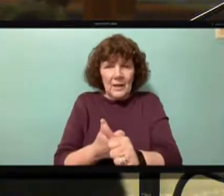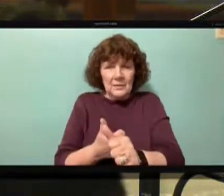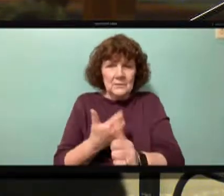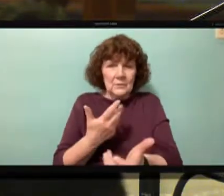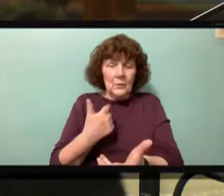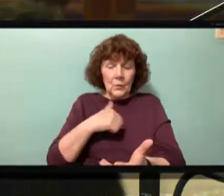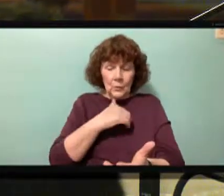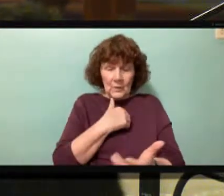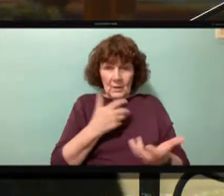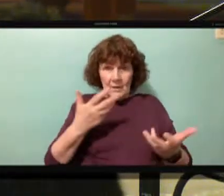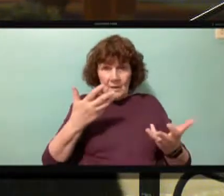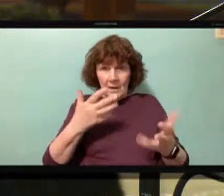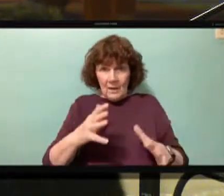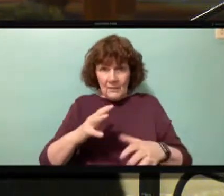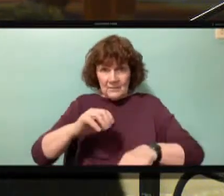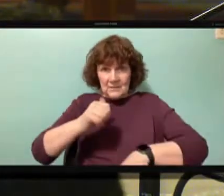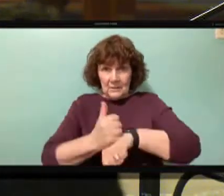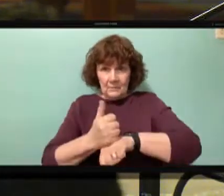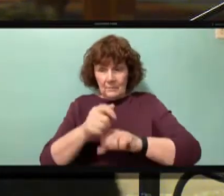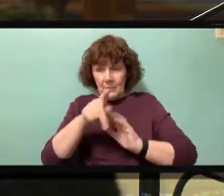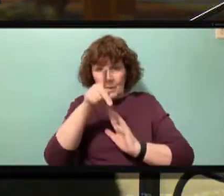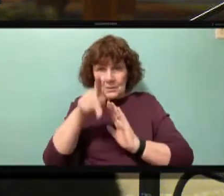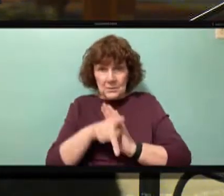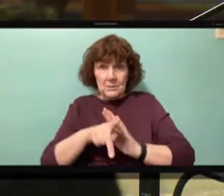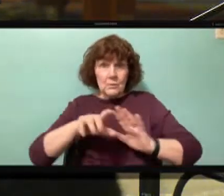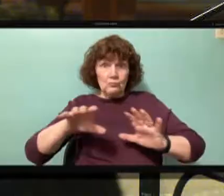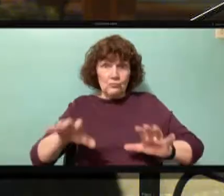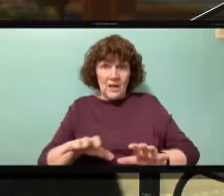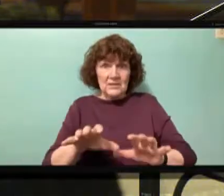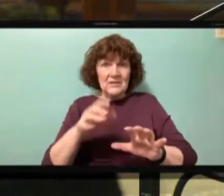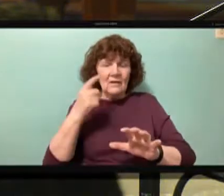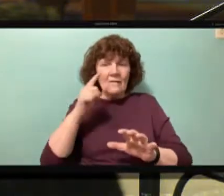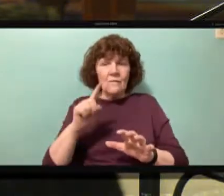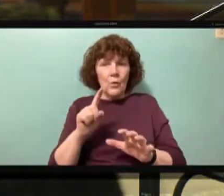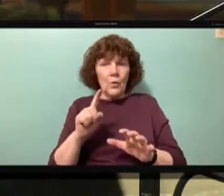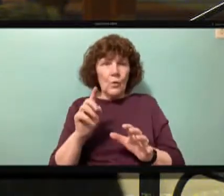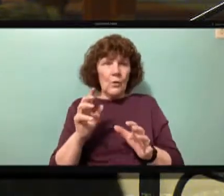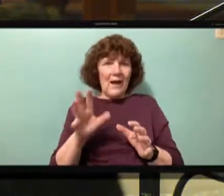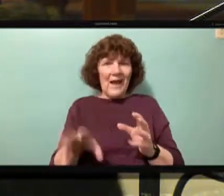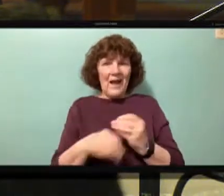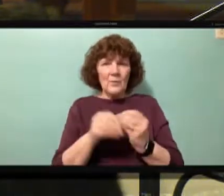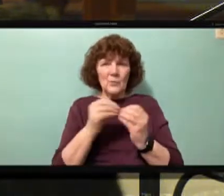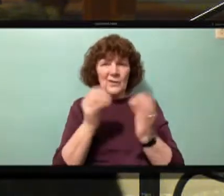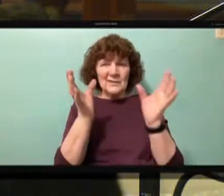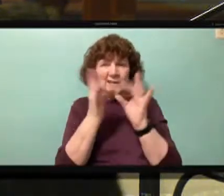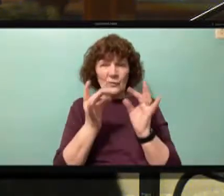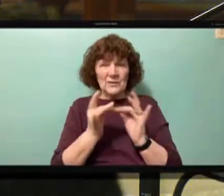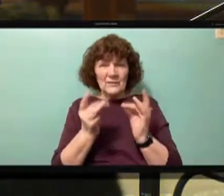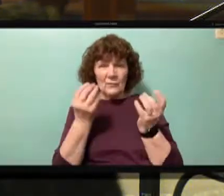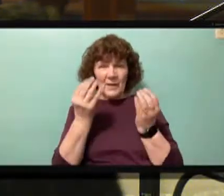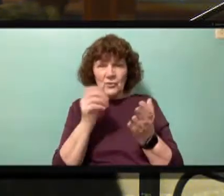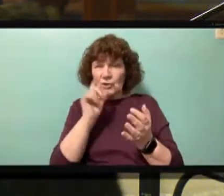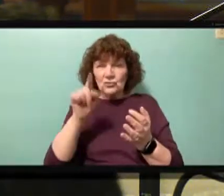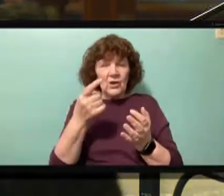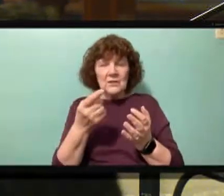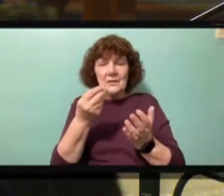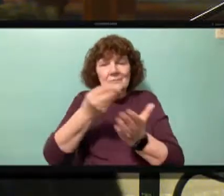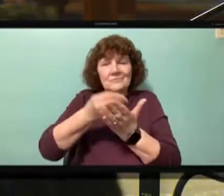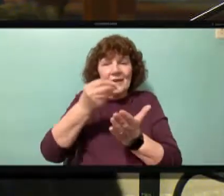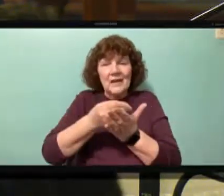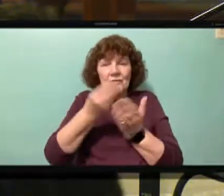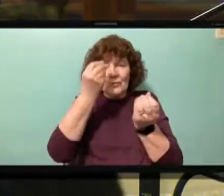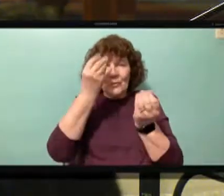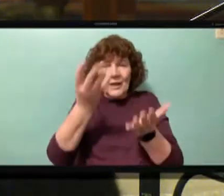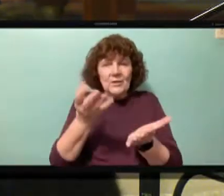instituted policies and practices of putting more of that narrative information and not just strictly the financial information into the